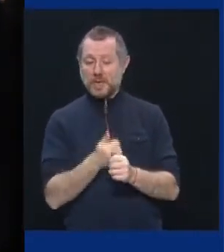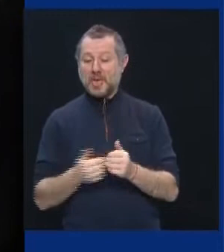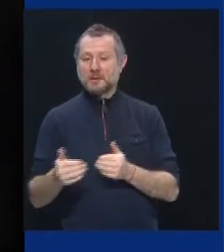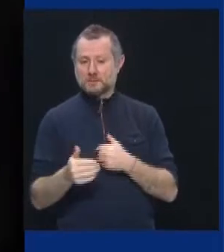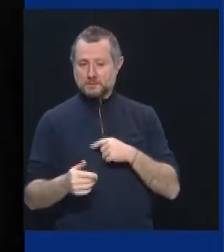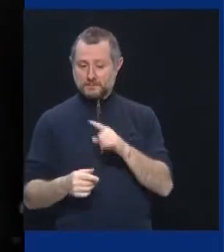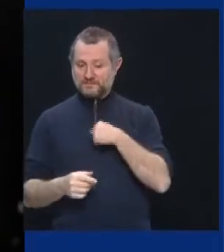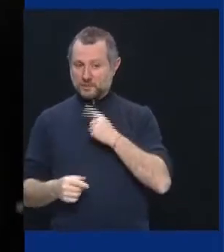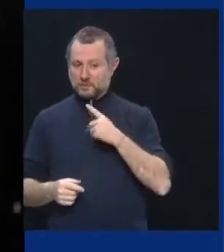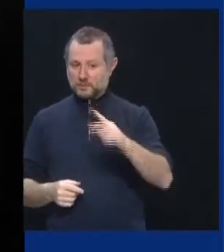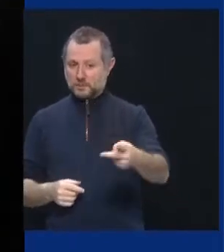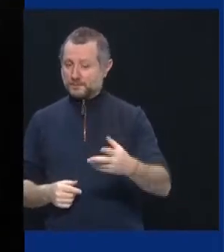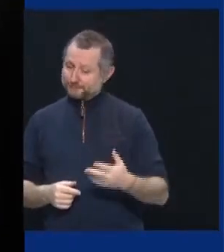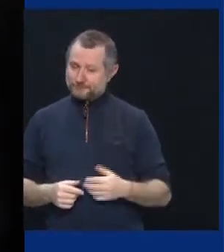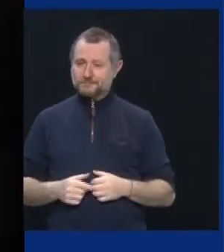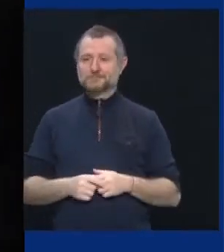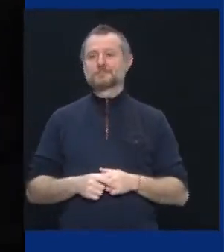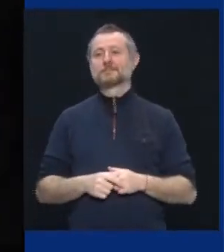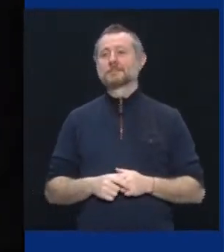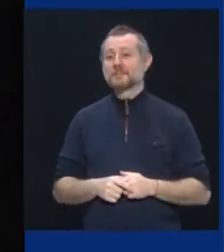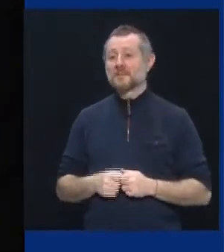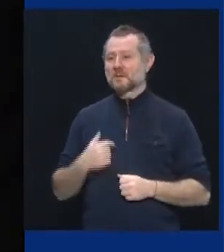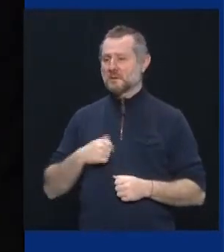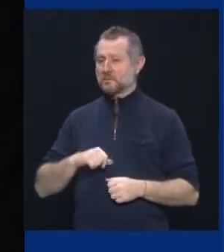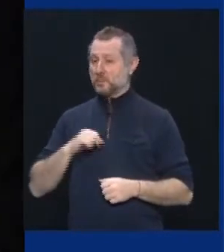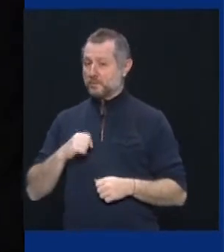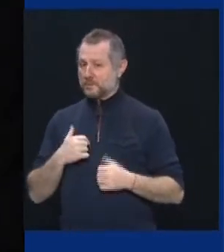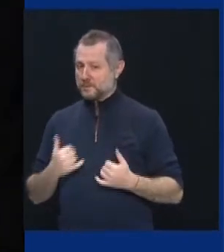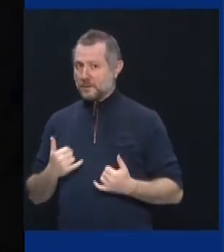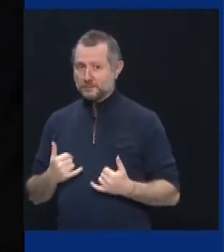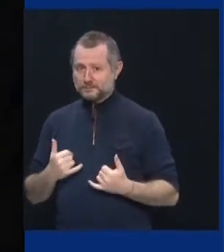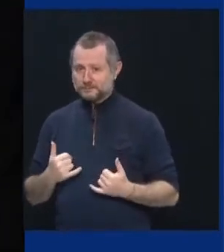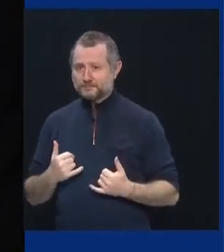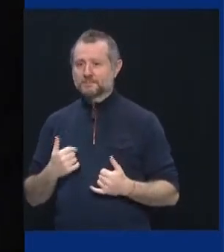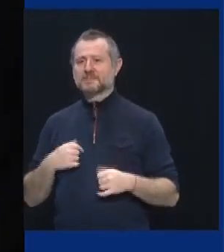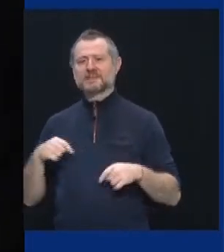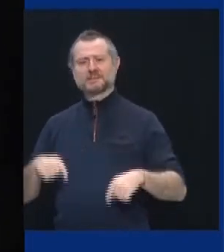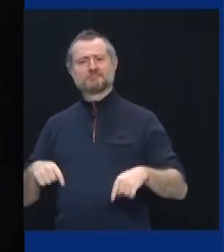And I'm just proud today to be a part of